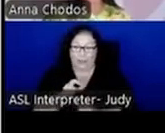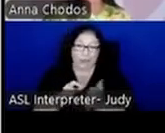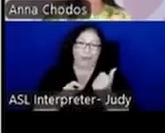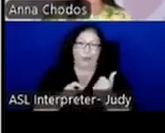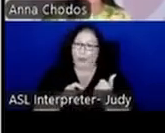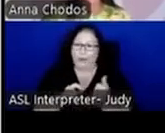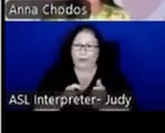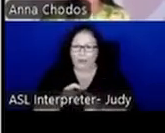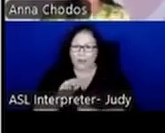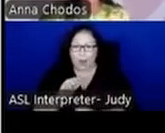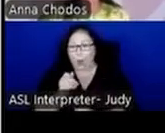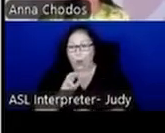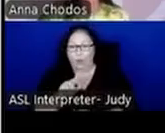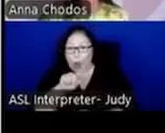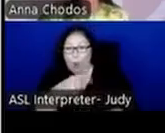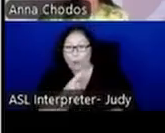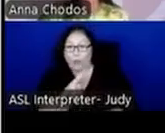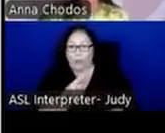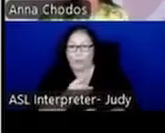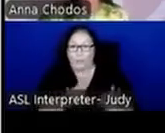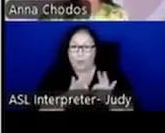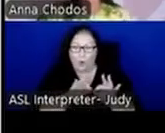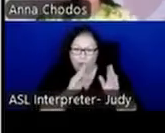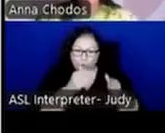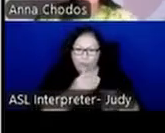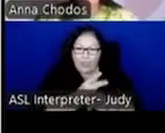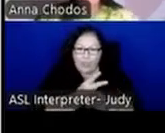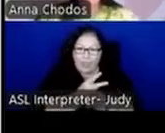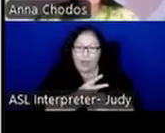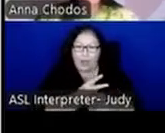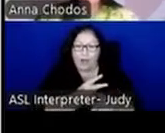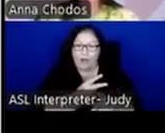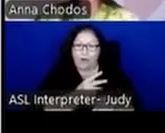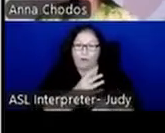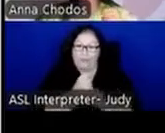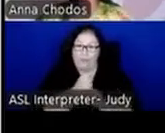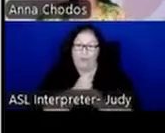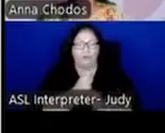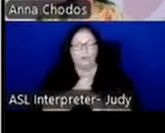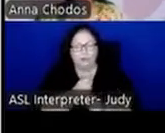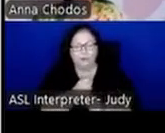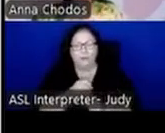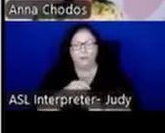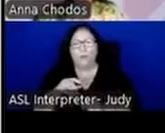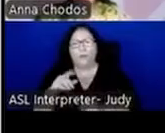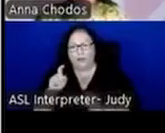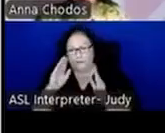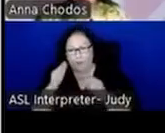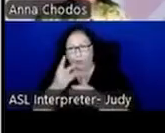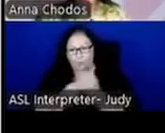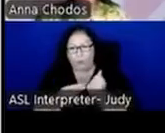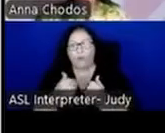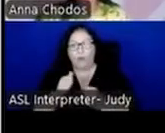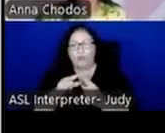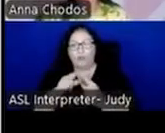point of integrating the caregivers. So trying to acknowledge that and determine what, if anything, we can do. And again,